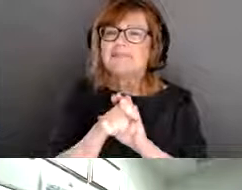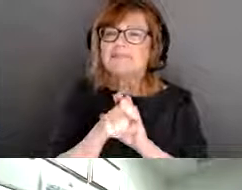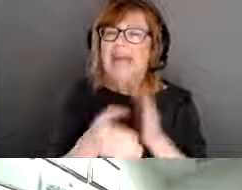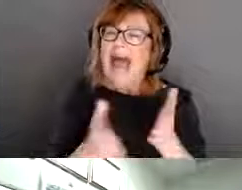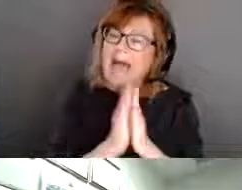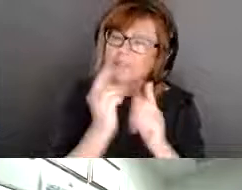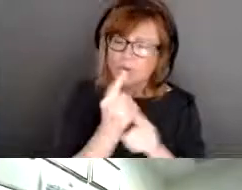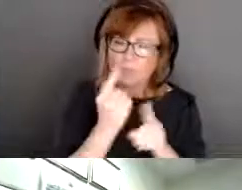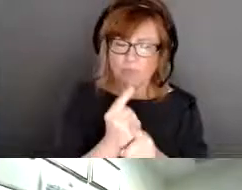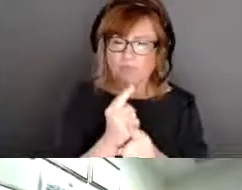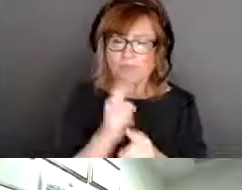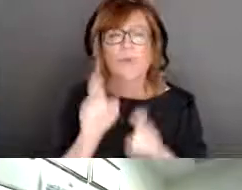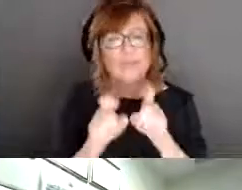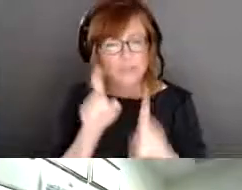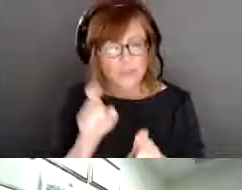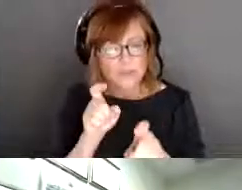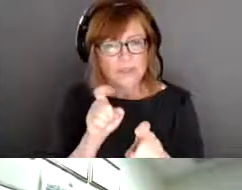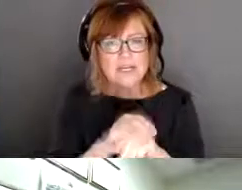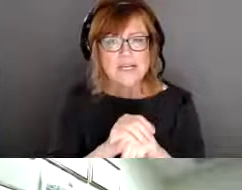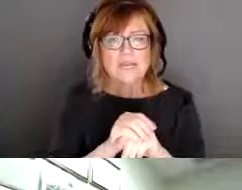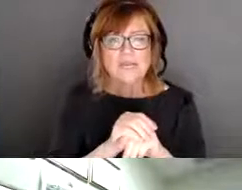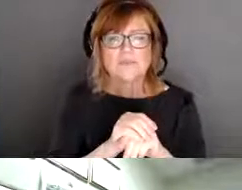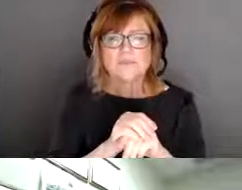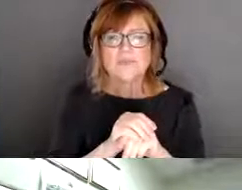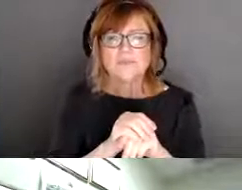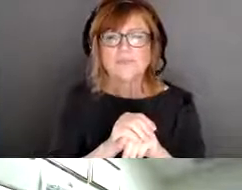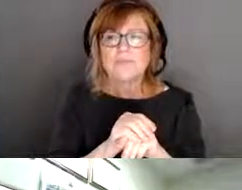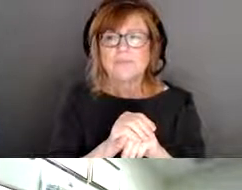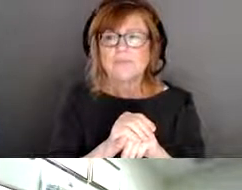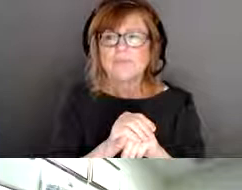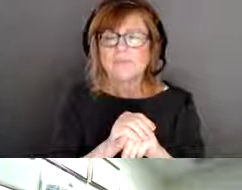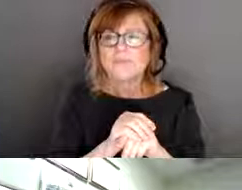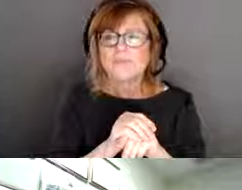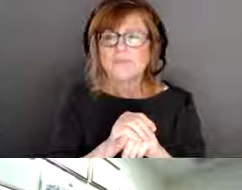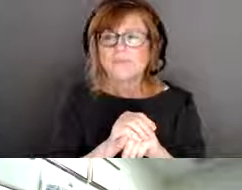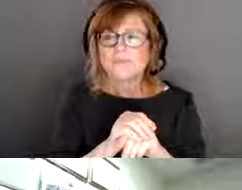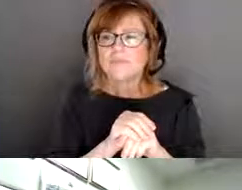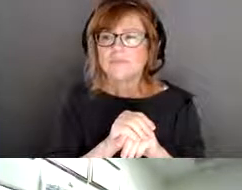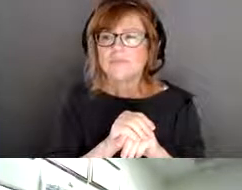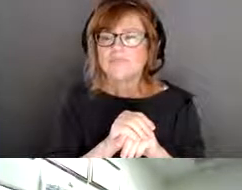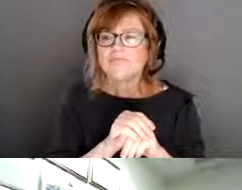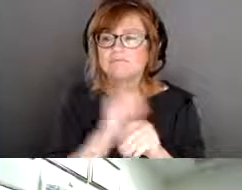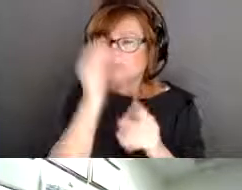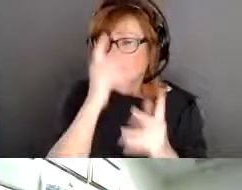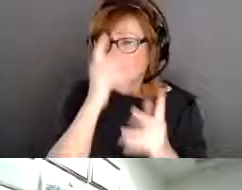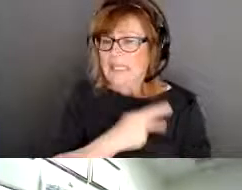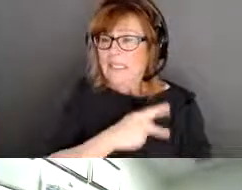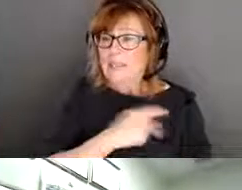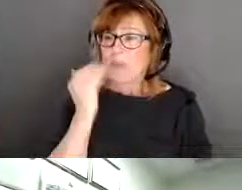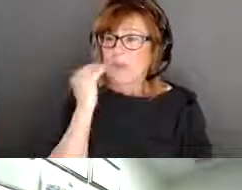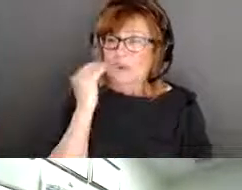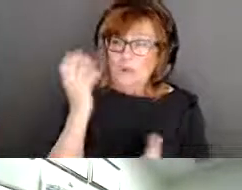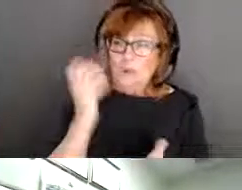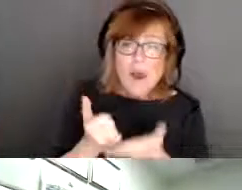appropriate questions or indicate to the patient that you want to check on them and you want to help